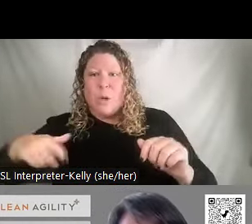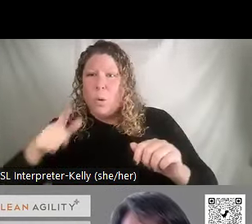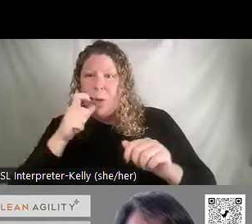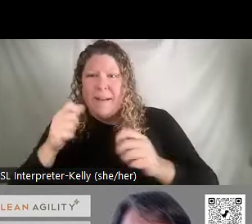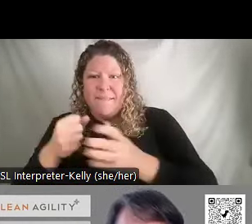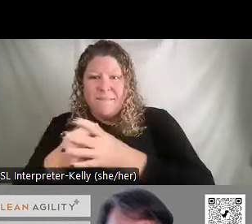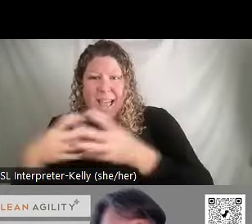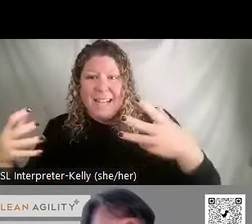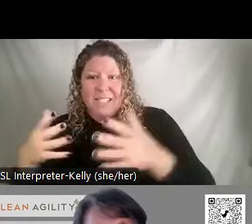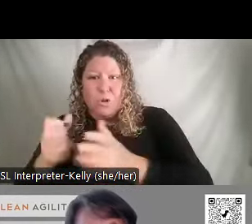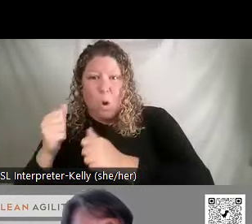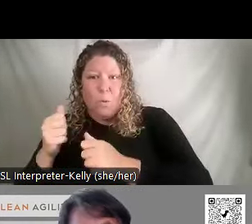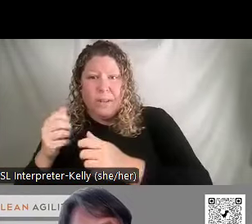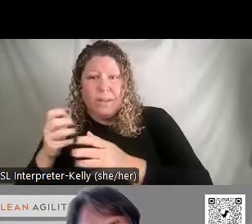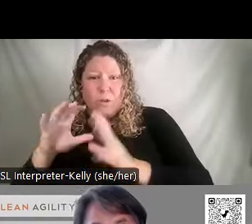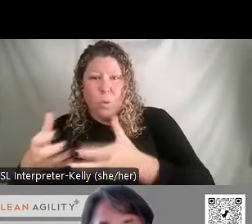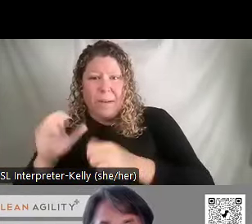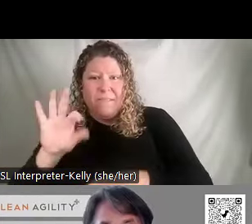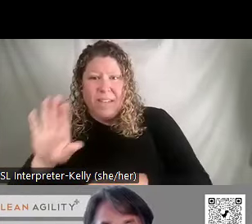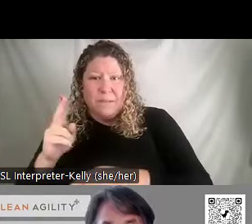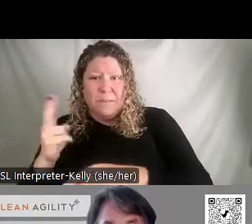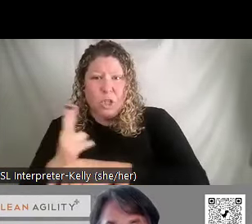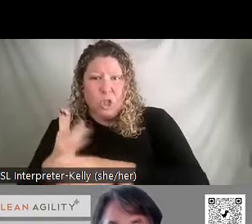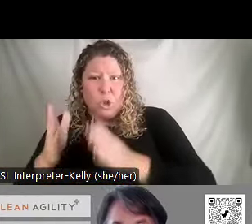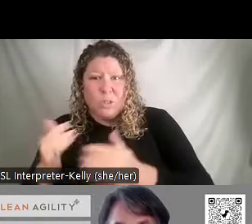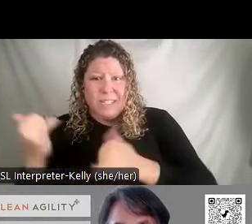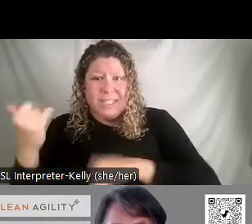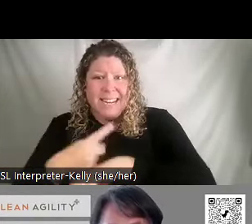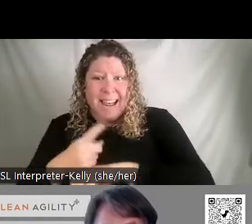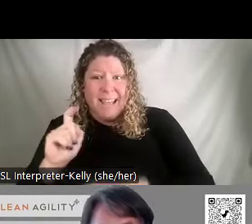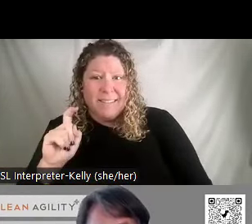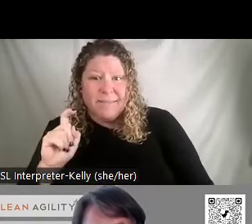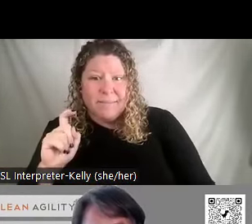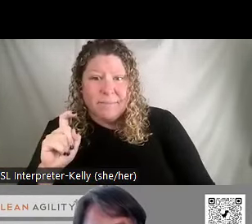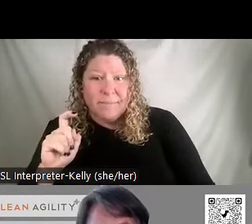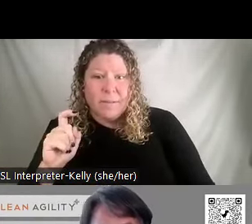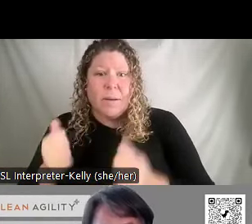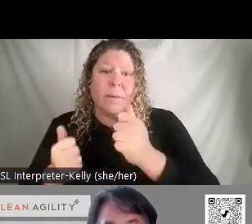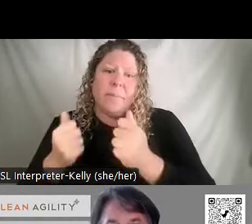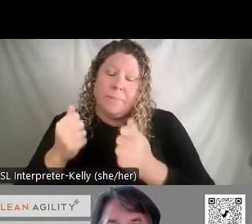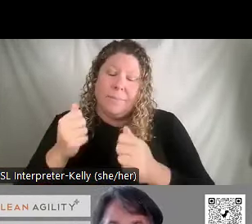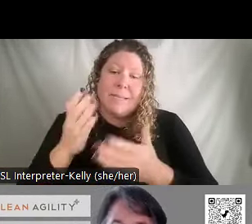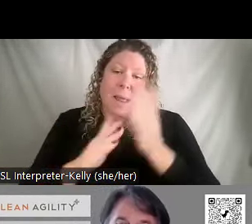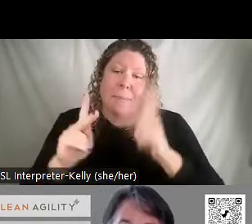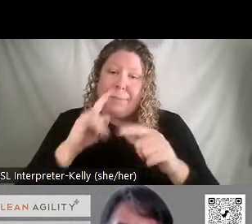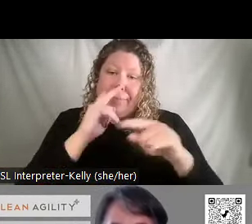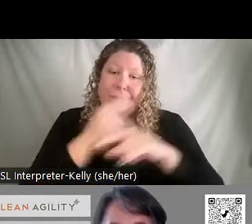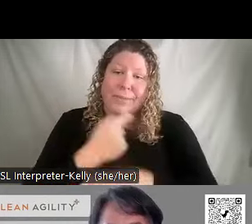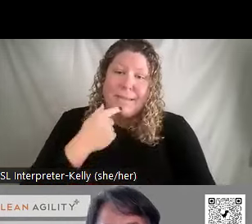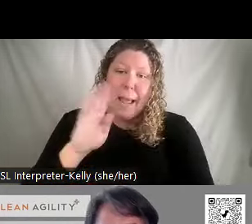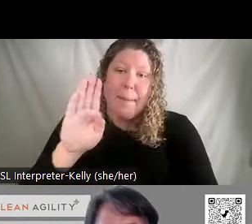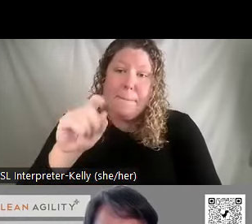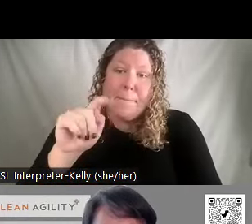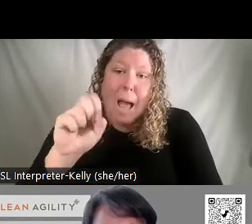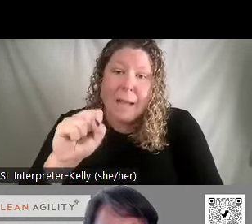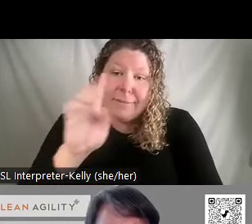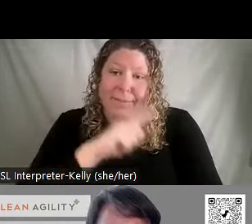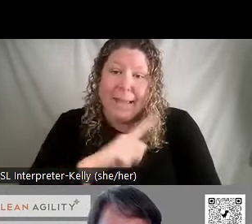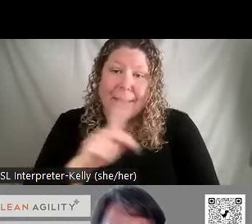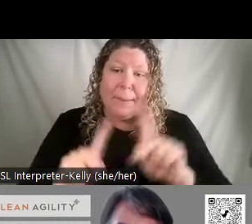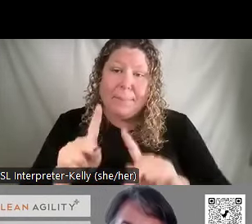growing group of Facebook users today? Some might say cynically it's bots. But well, let's say it's